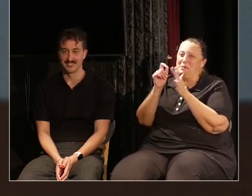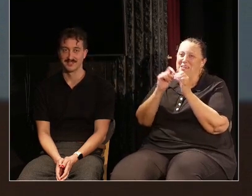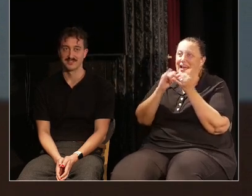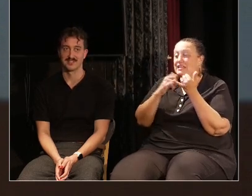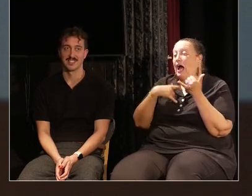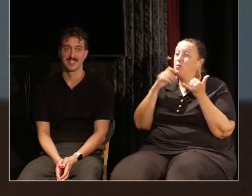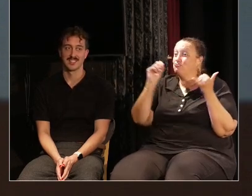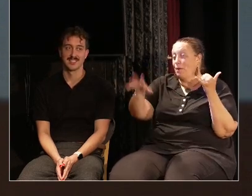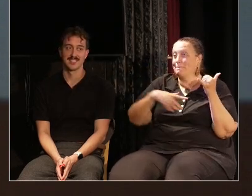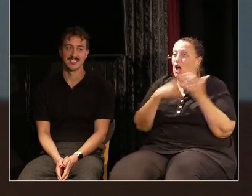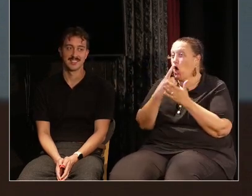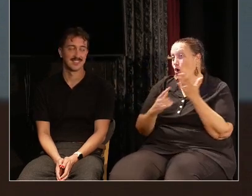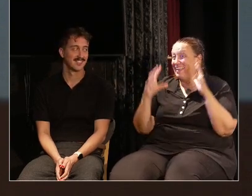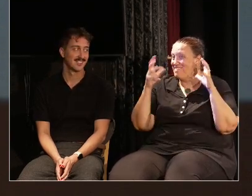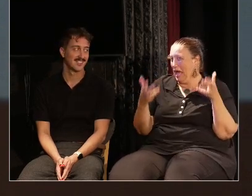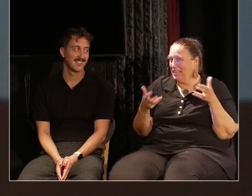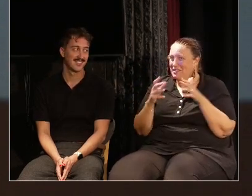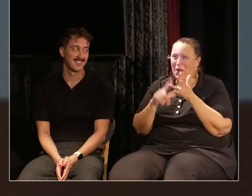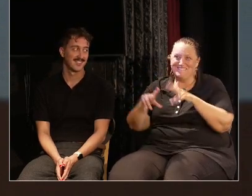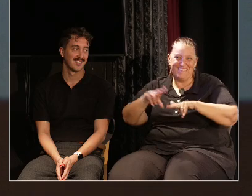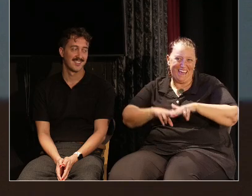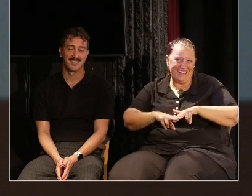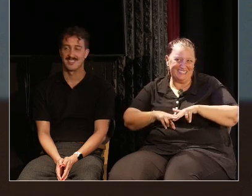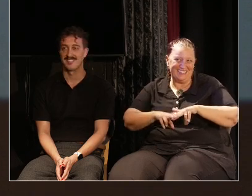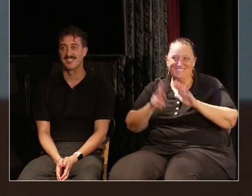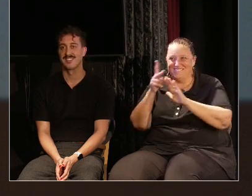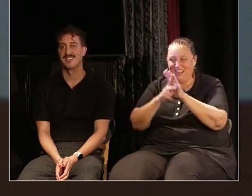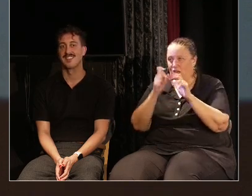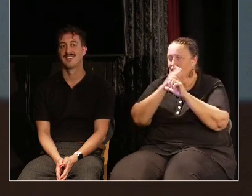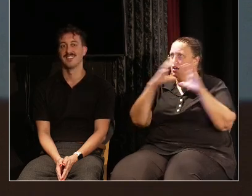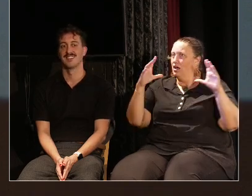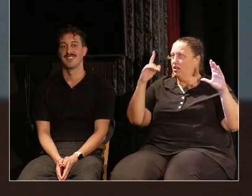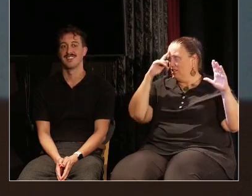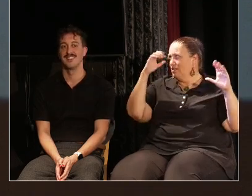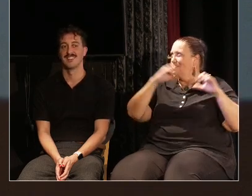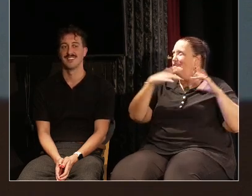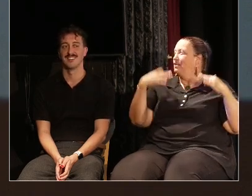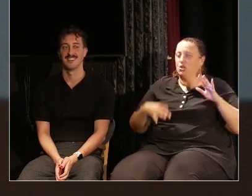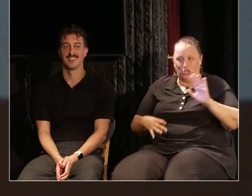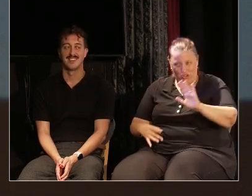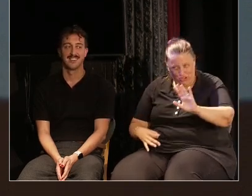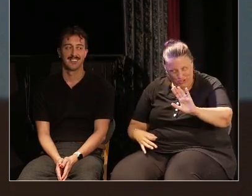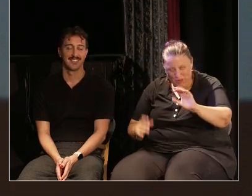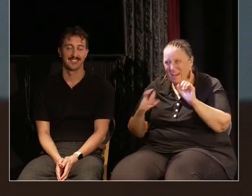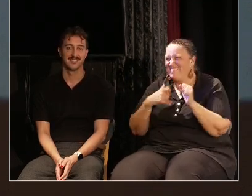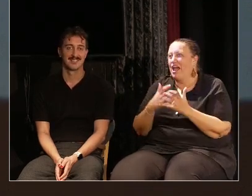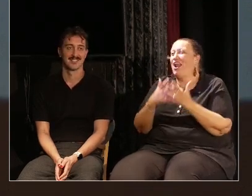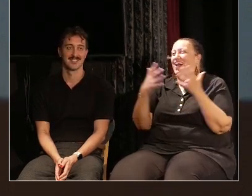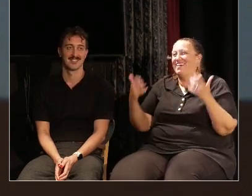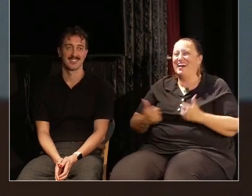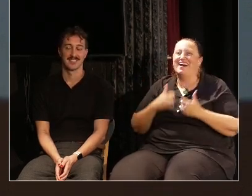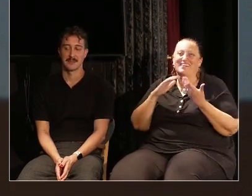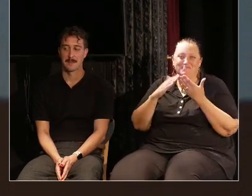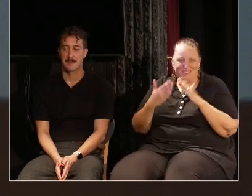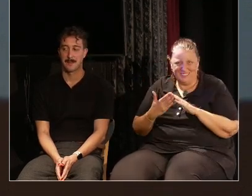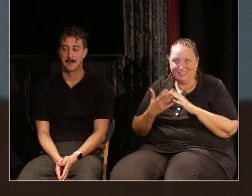sure you check that out. It's not what immediately comes to your head, so don't worry. But there's so much that our community needs, and there's so